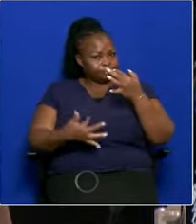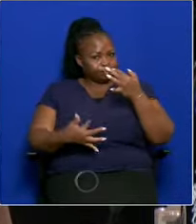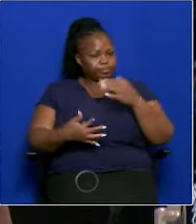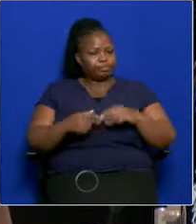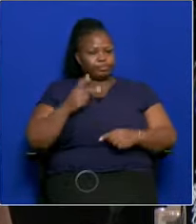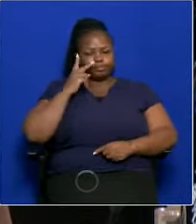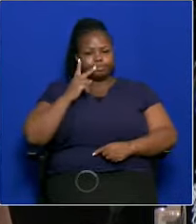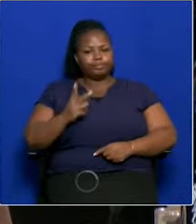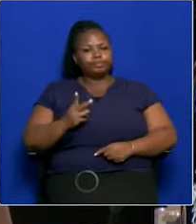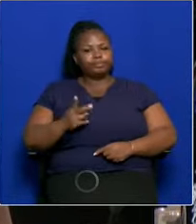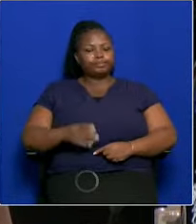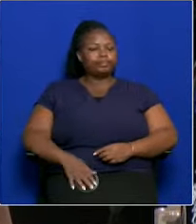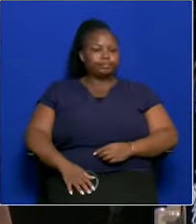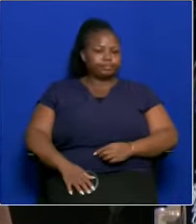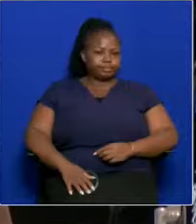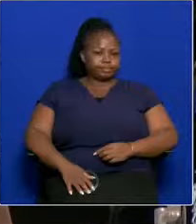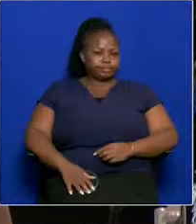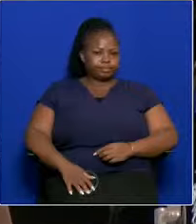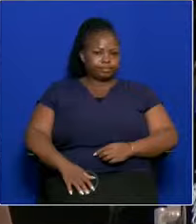also